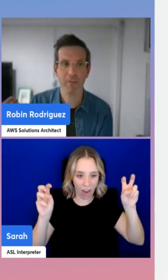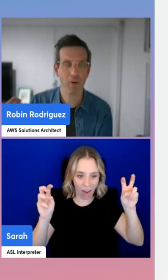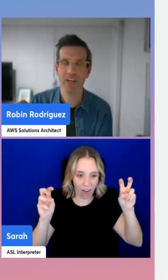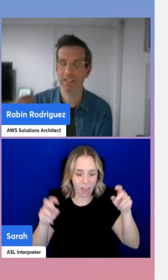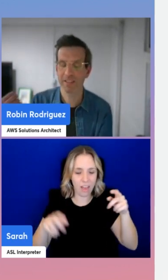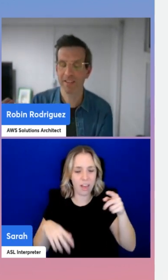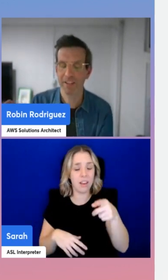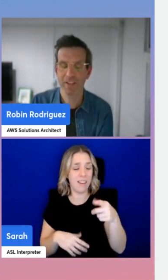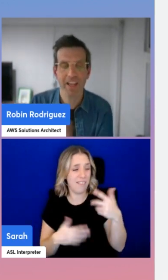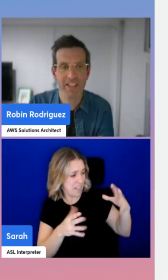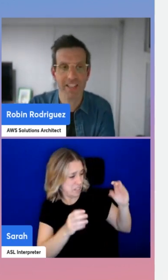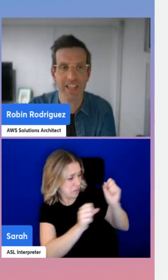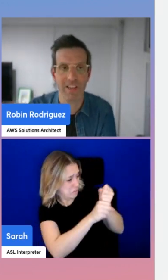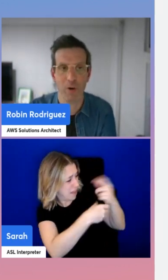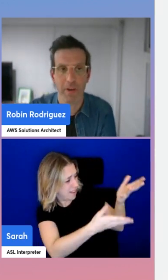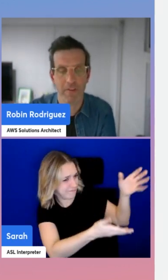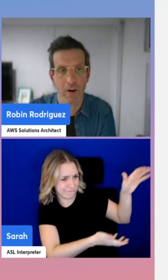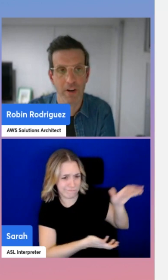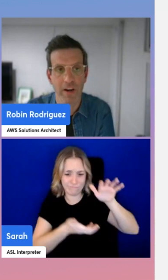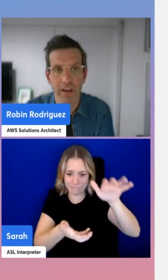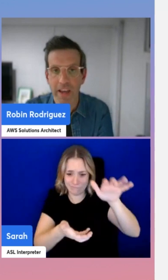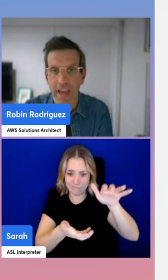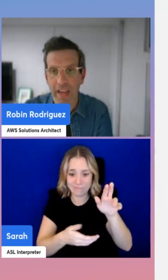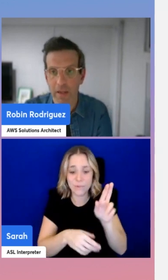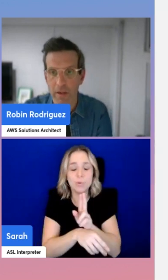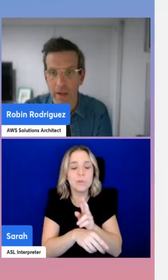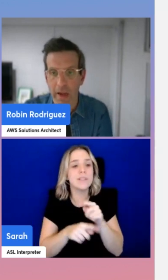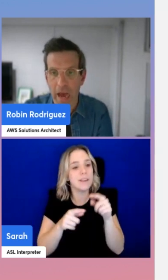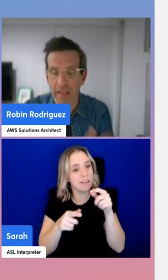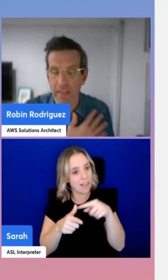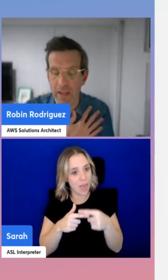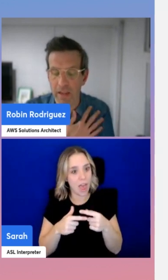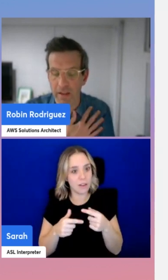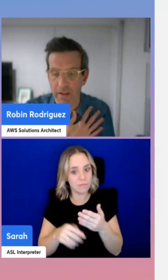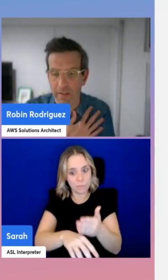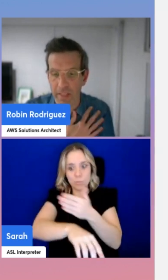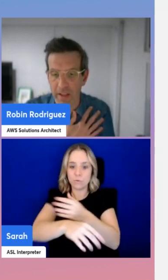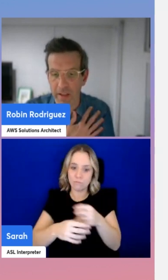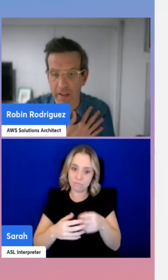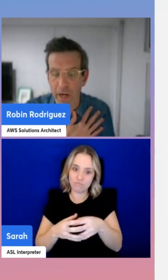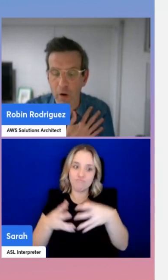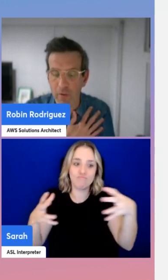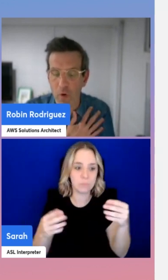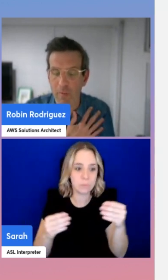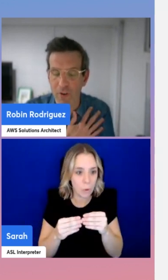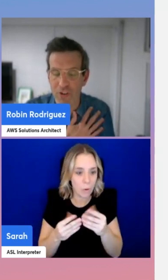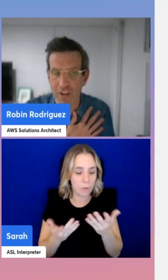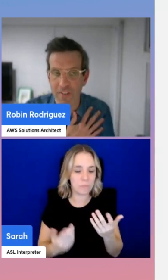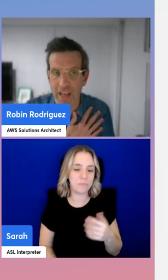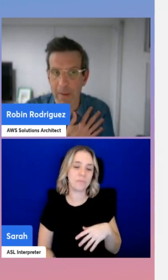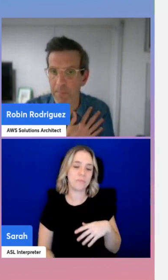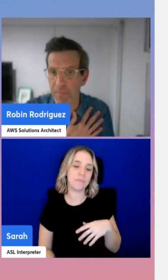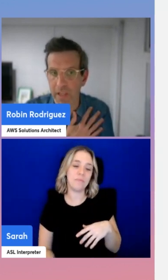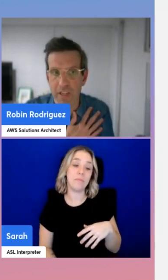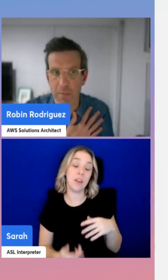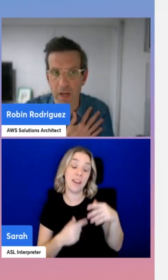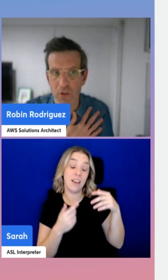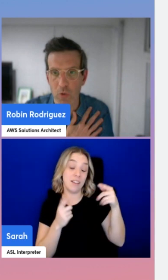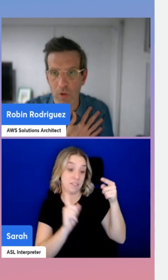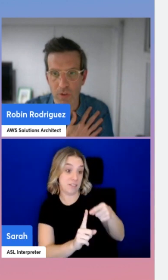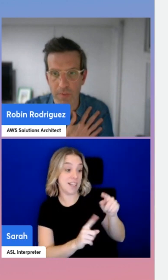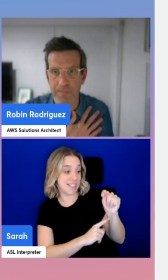come before us. Let us see a little bit farther. And I think the Terraform version of that